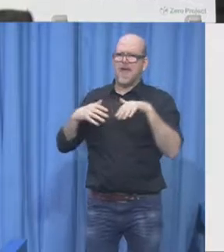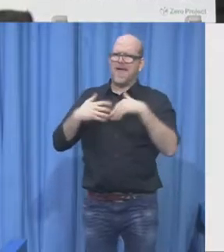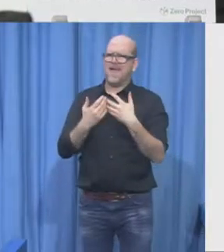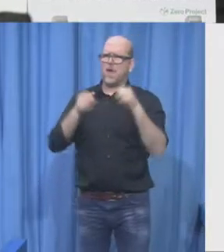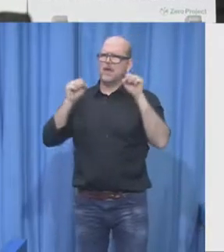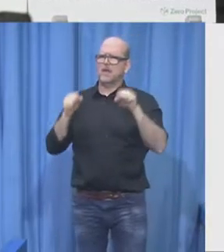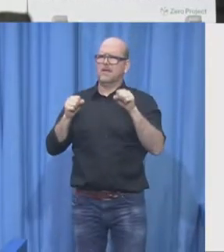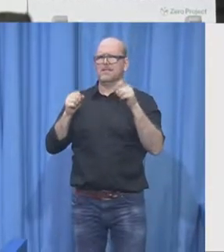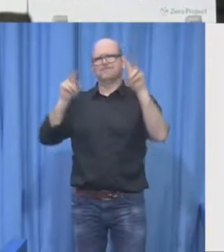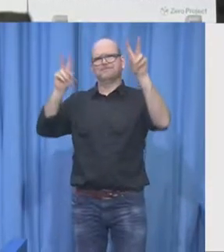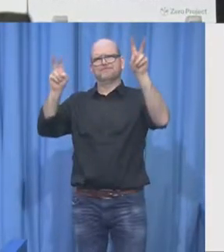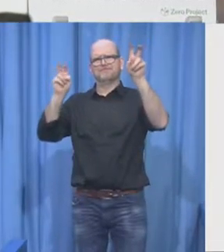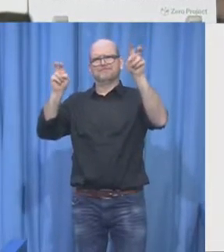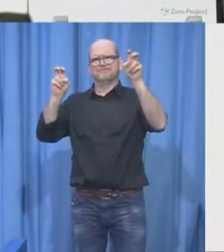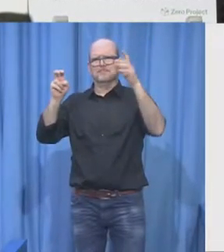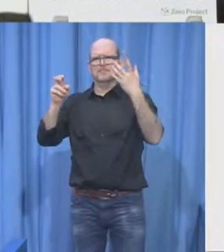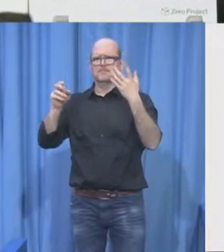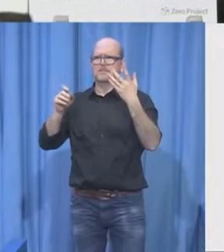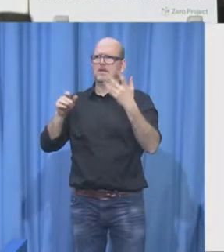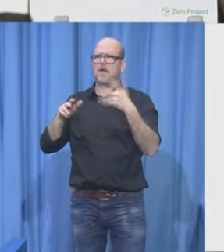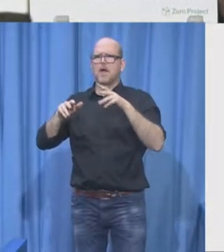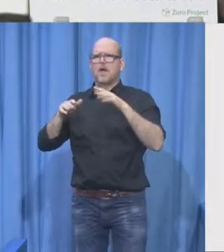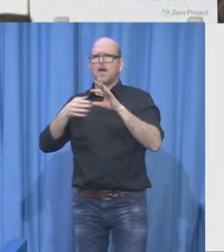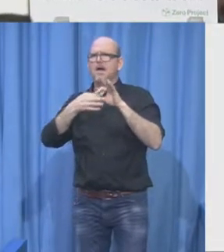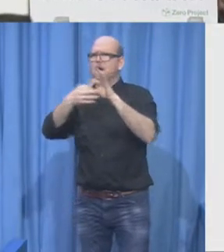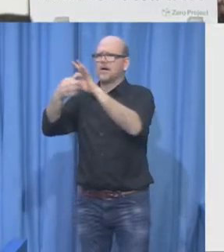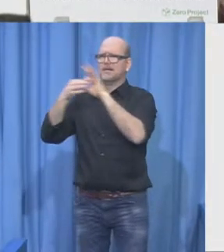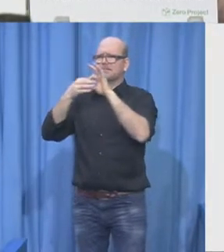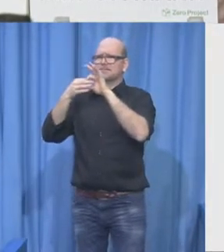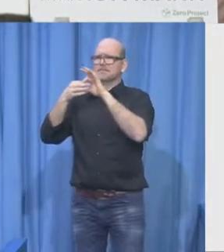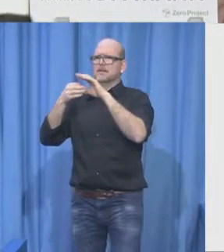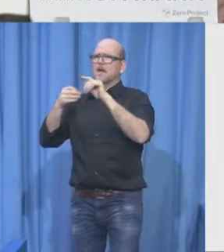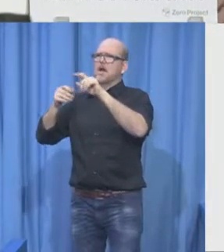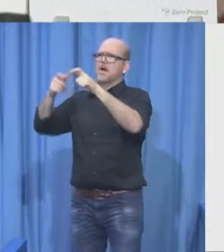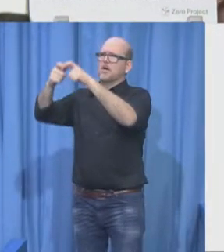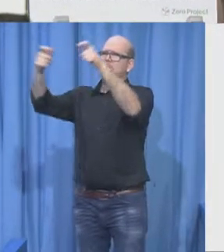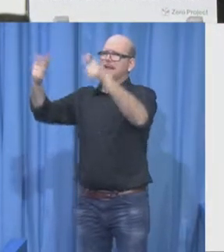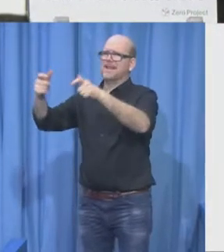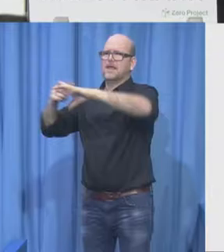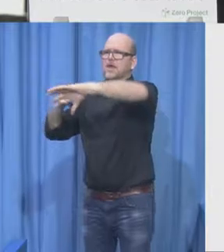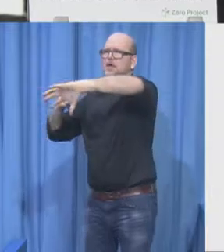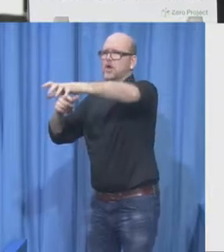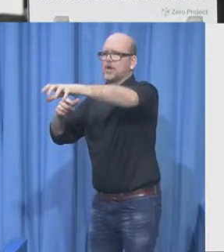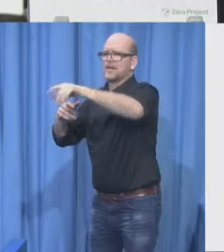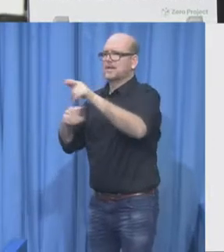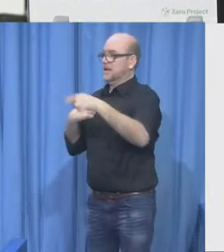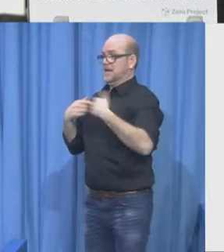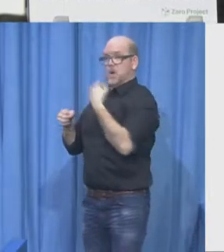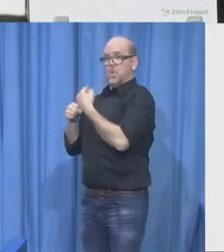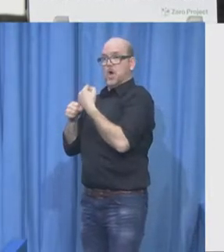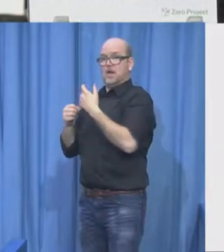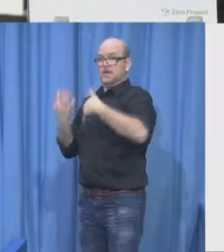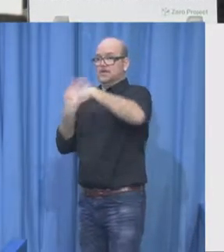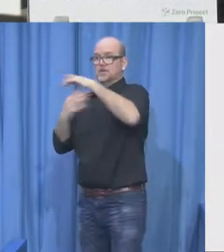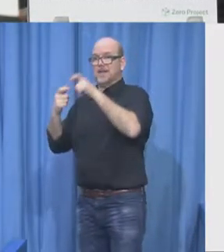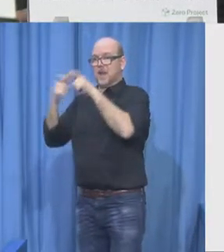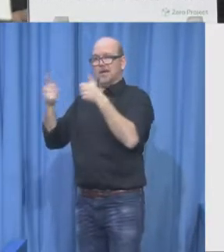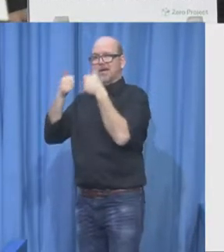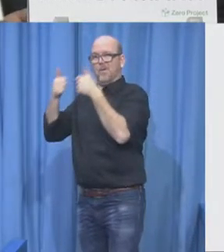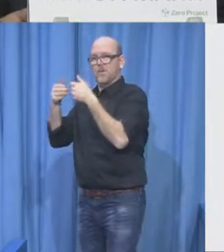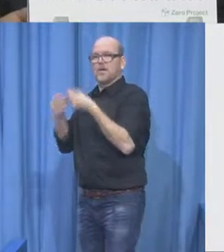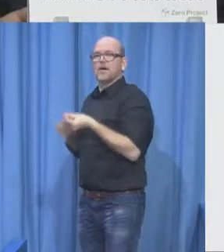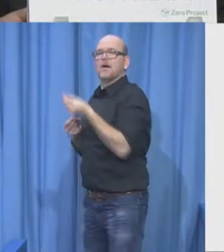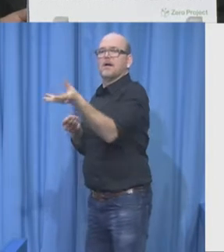internationalization, having a short focus on our experiences here in Austria, the specific experiences, and